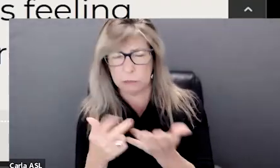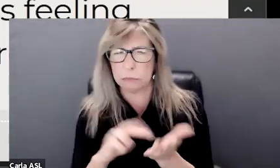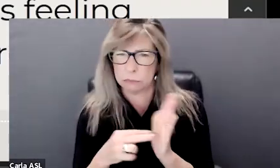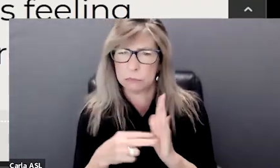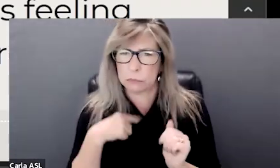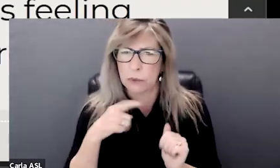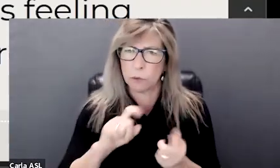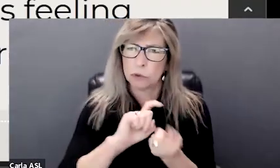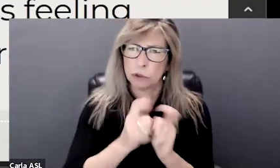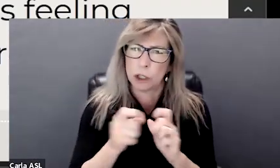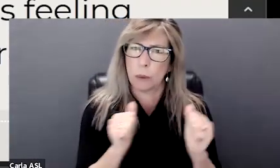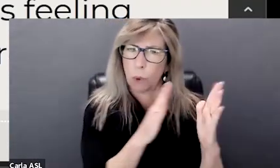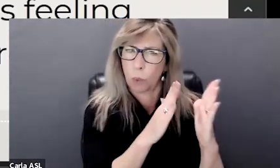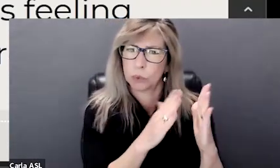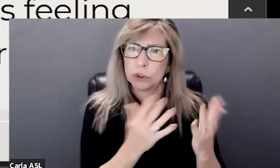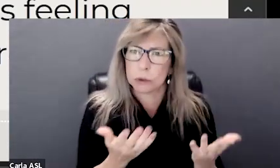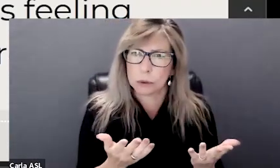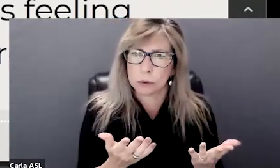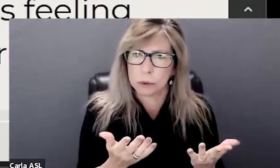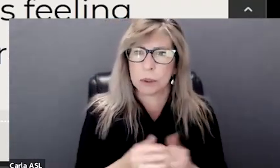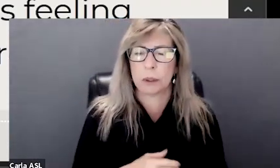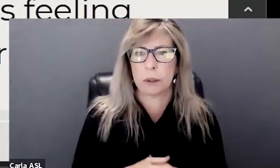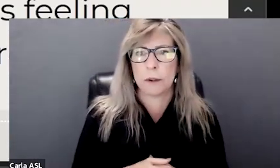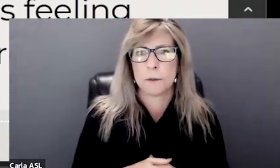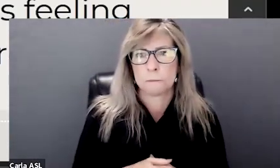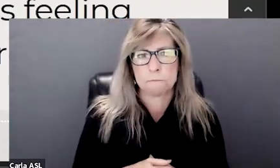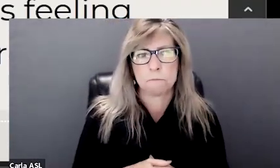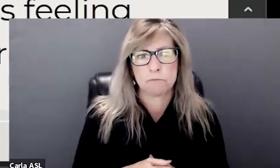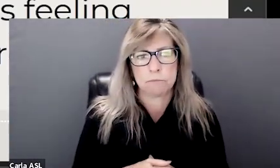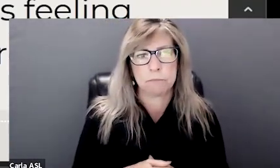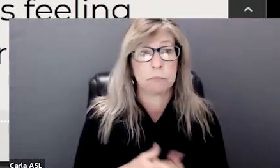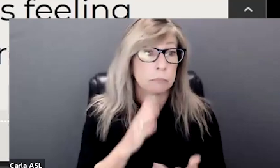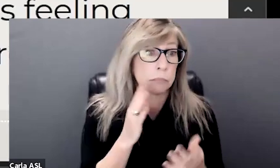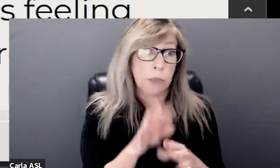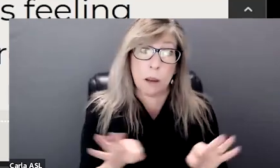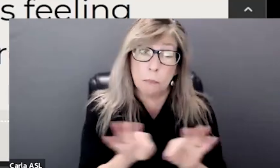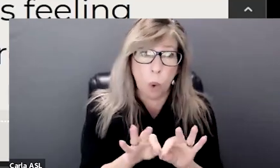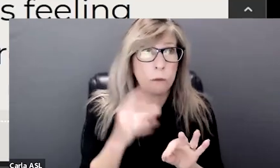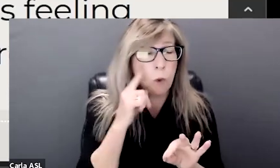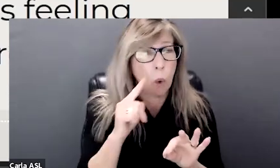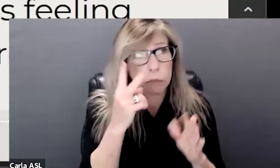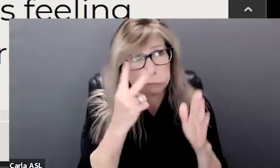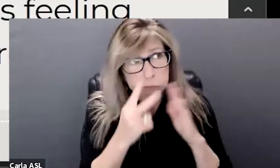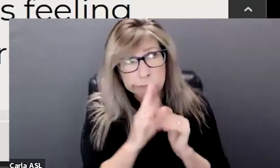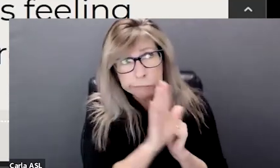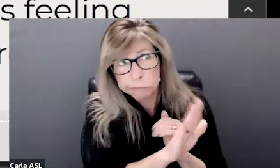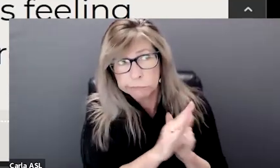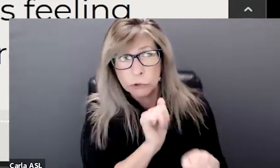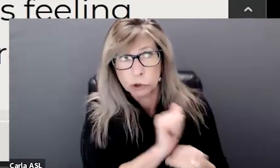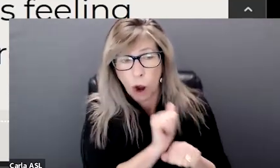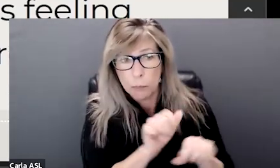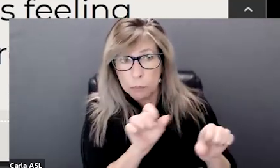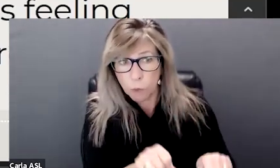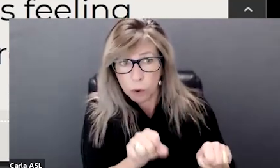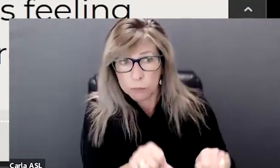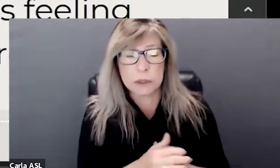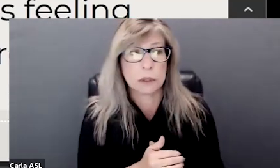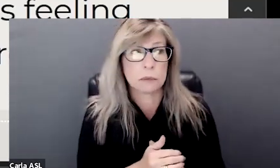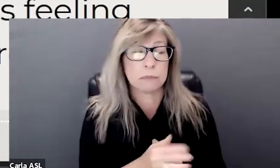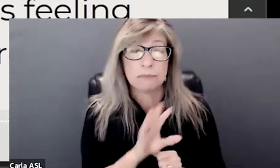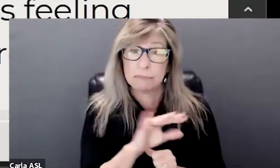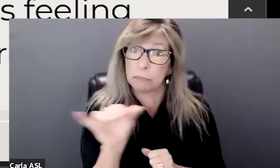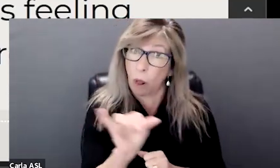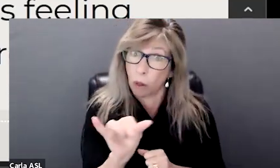assessment approach. It needs to be able to predict job performance. It certainly needs to be legally compliant. The preference is